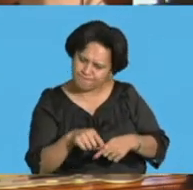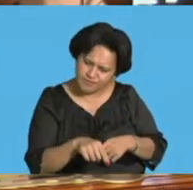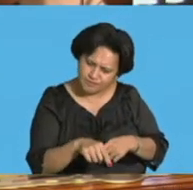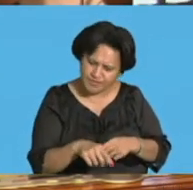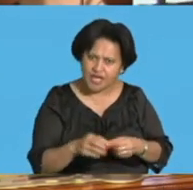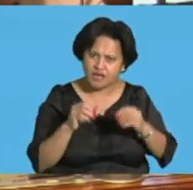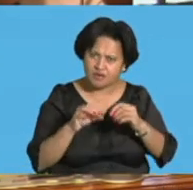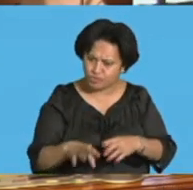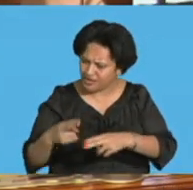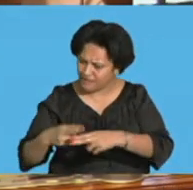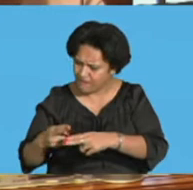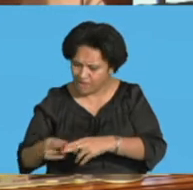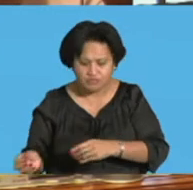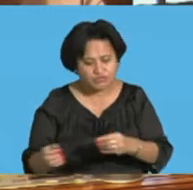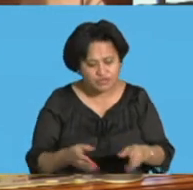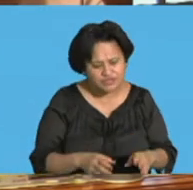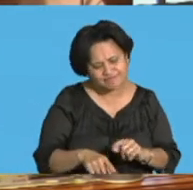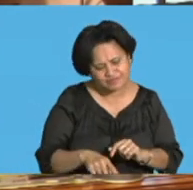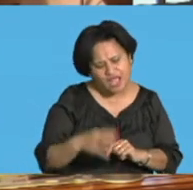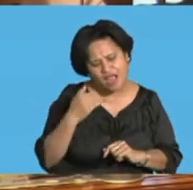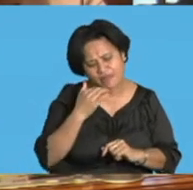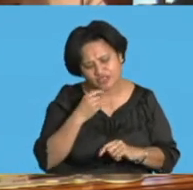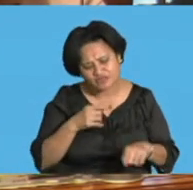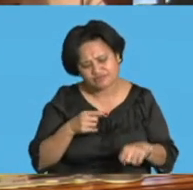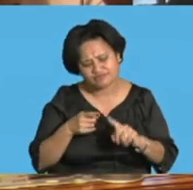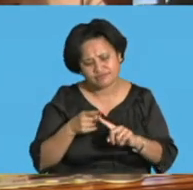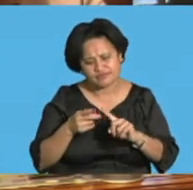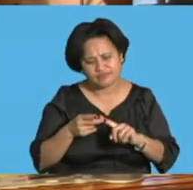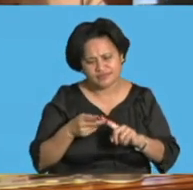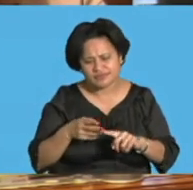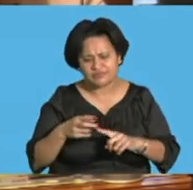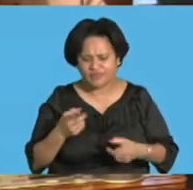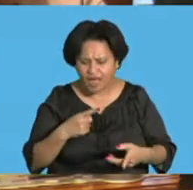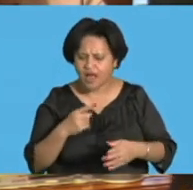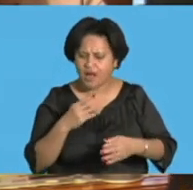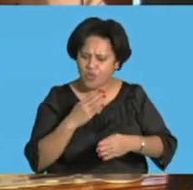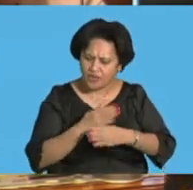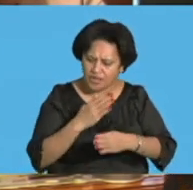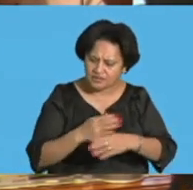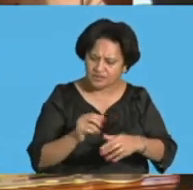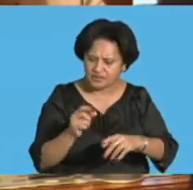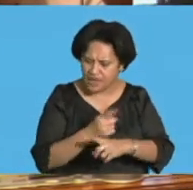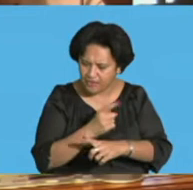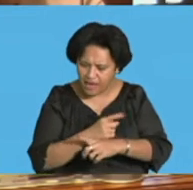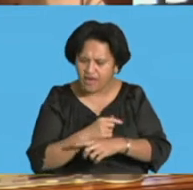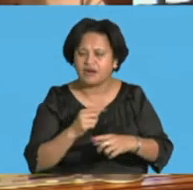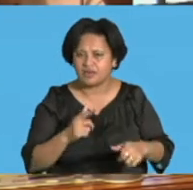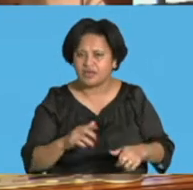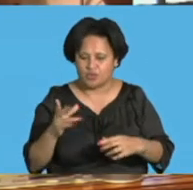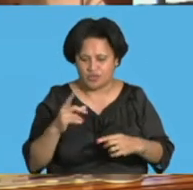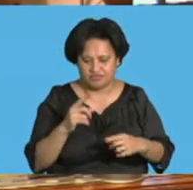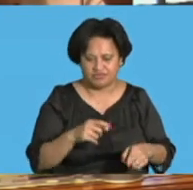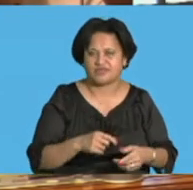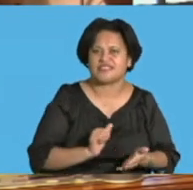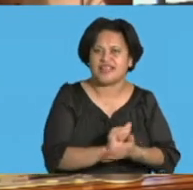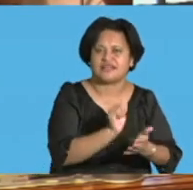the table in the boarding schools and selling any excess for the benefit of the school. We want to see students planting flowers and vegetables at home and then